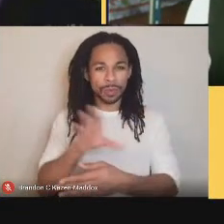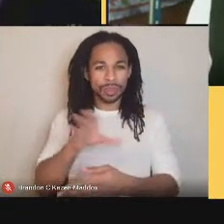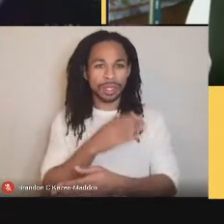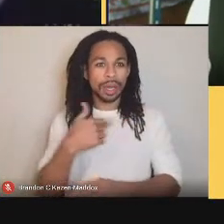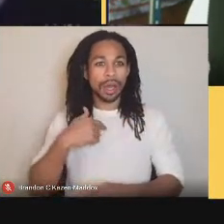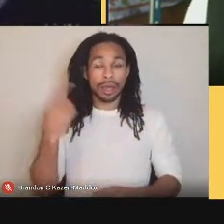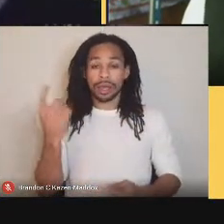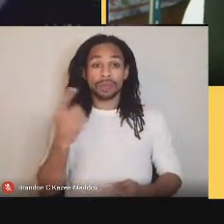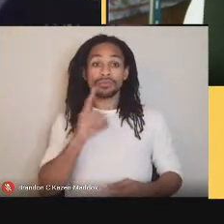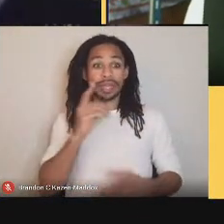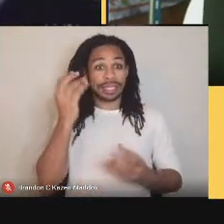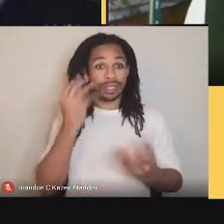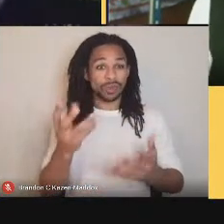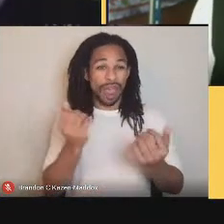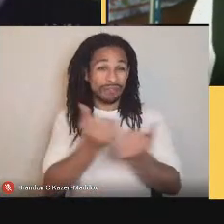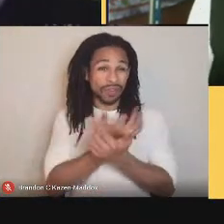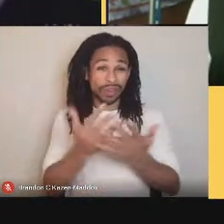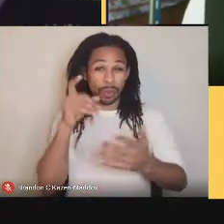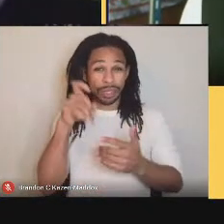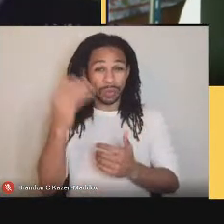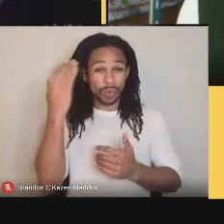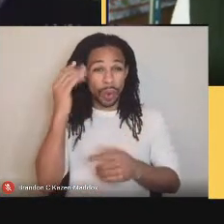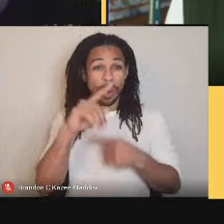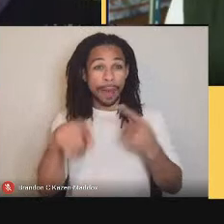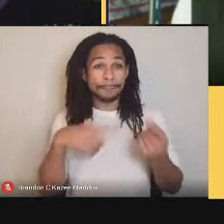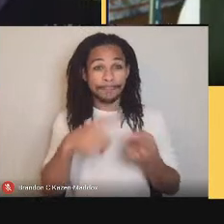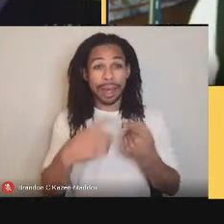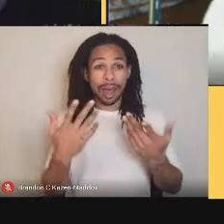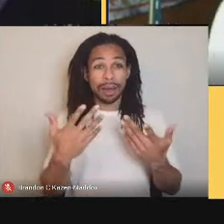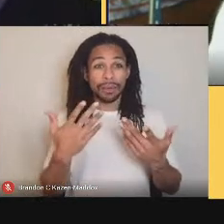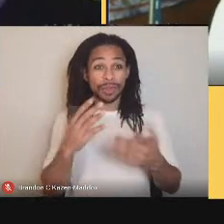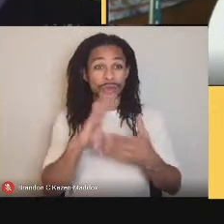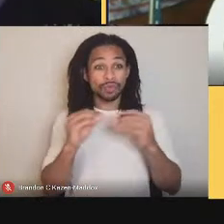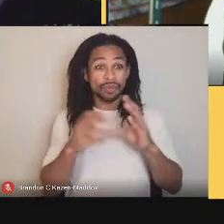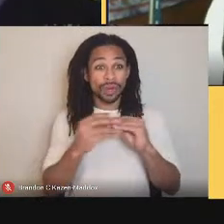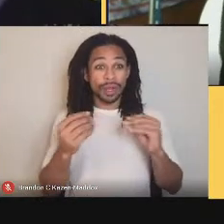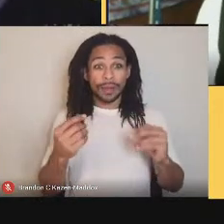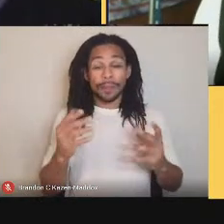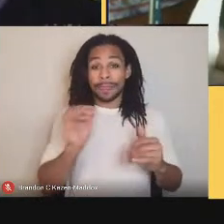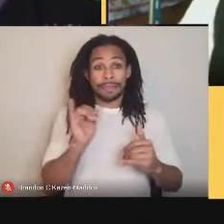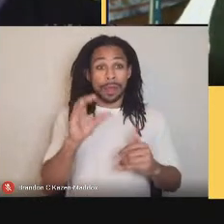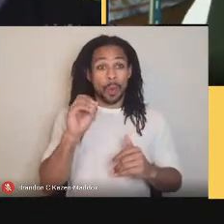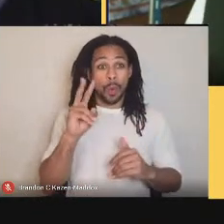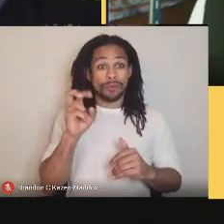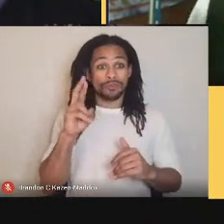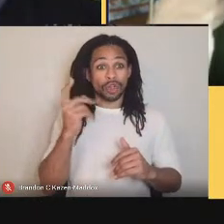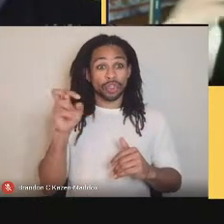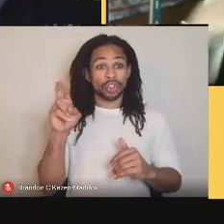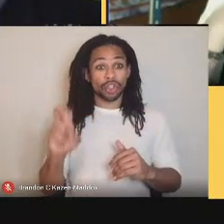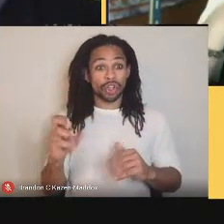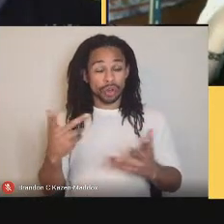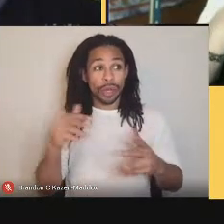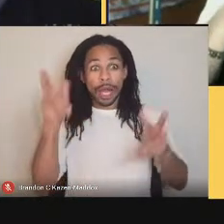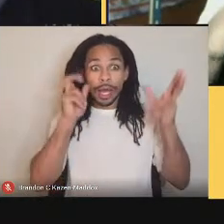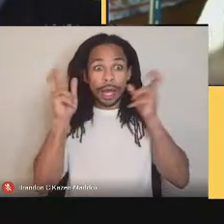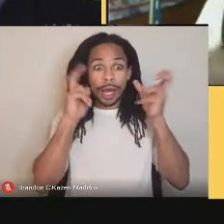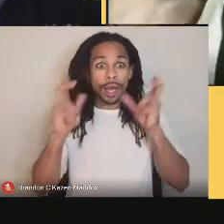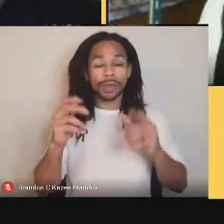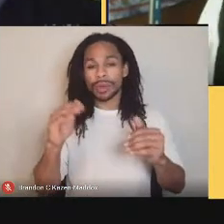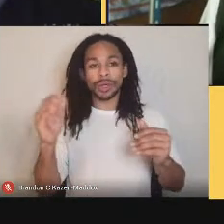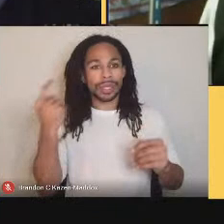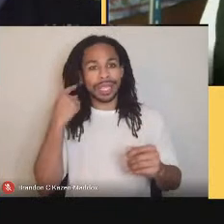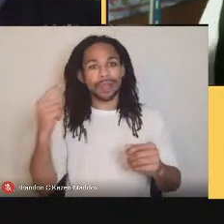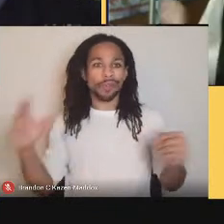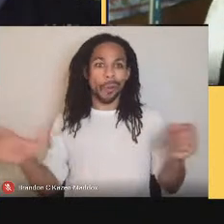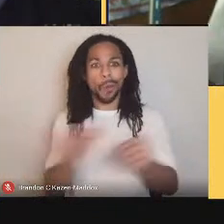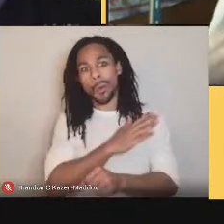you need to know about the story, right? It's kind of like our overture, a modern day overture. Things have quite evolved since then to where a